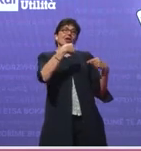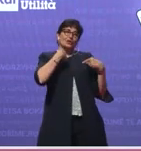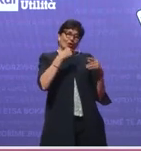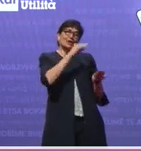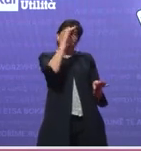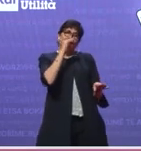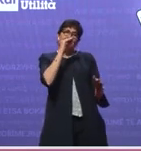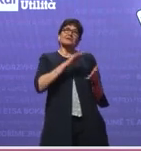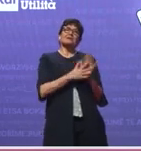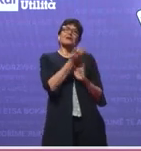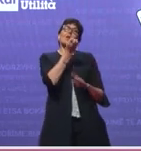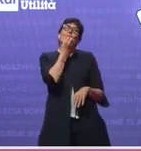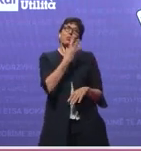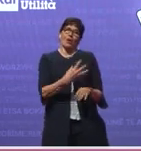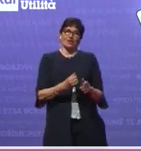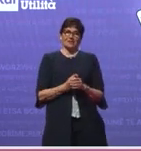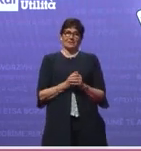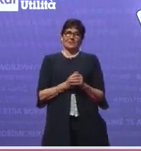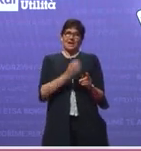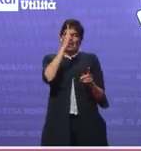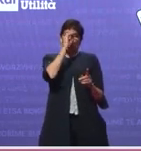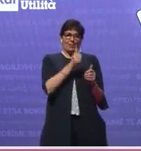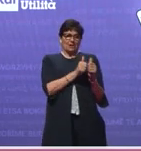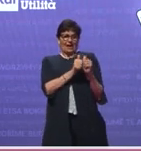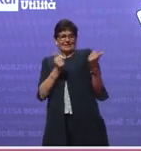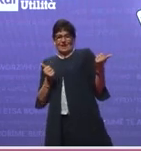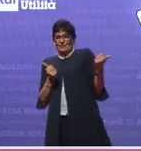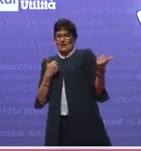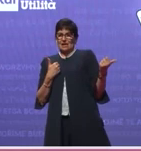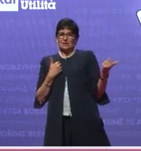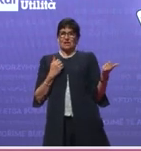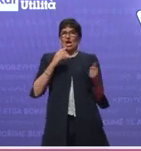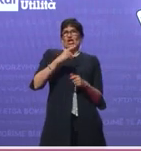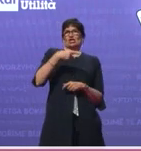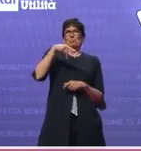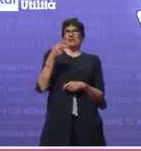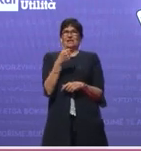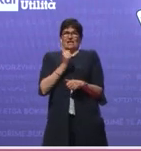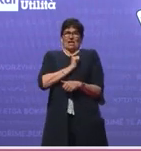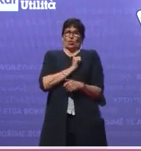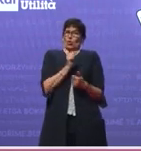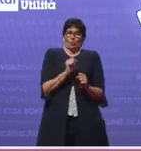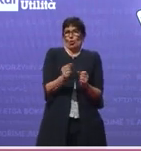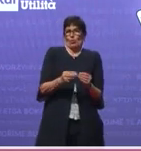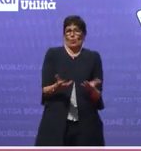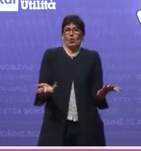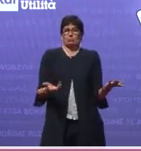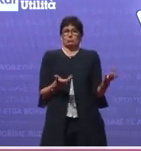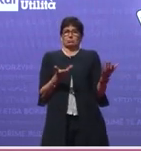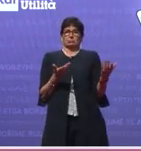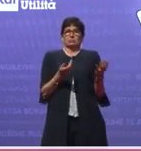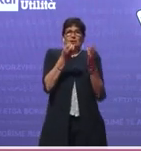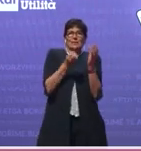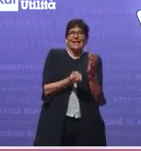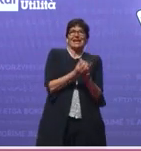actions. GPT-4 does not learn that way. It's built on our data that's just scraped from the